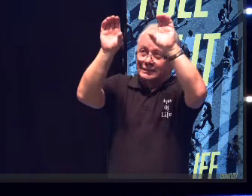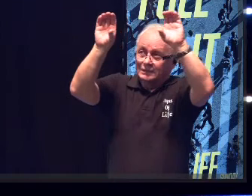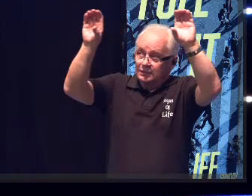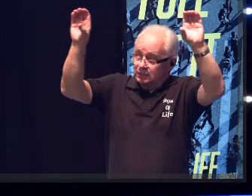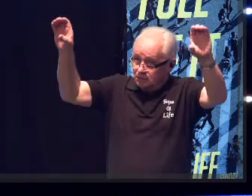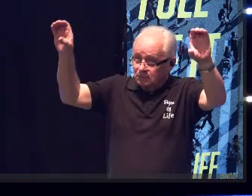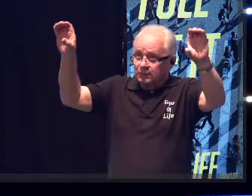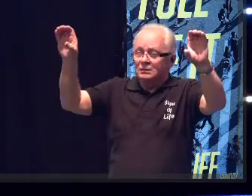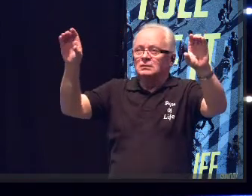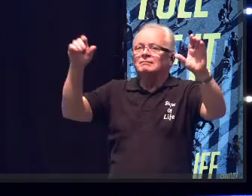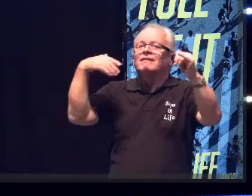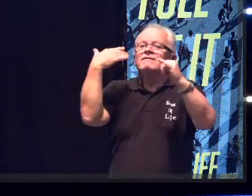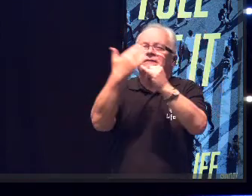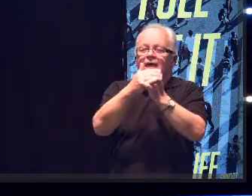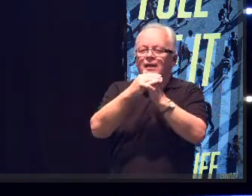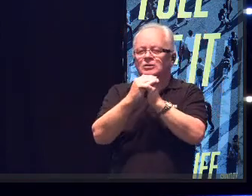How would he respond?